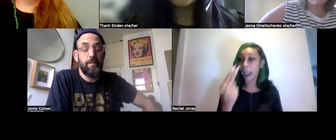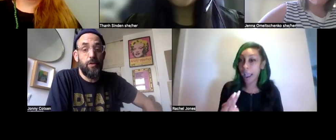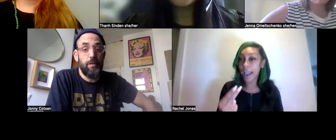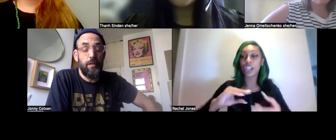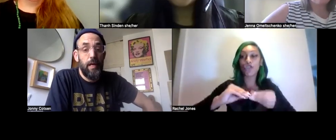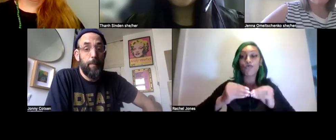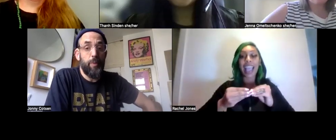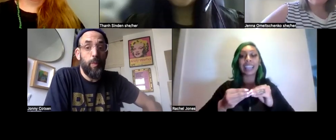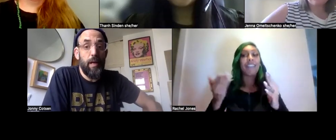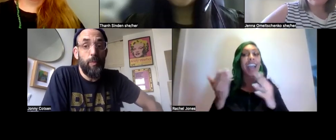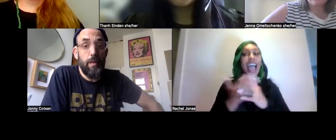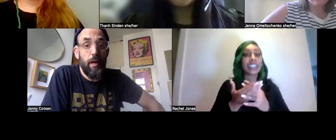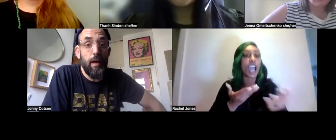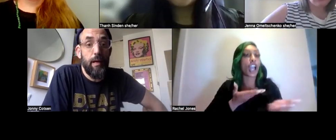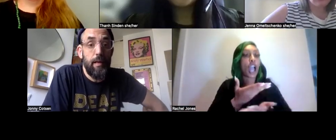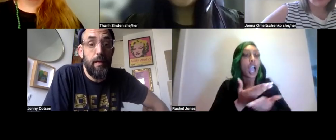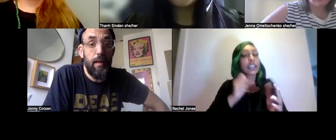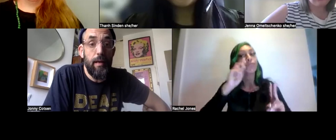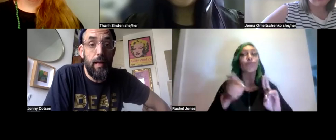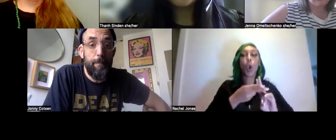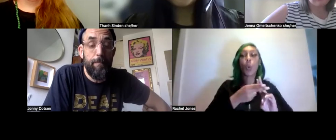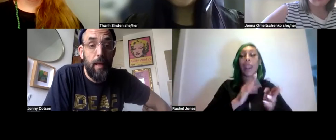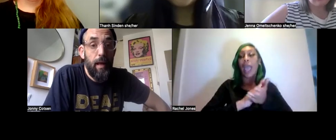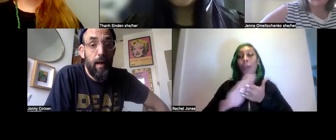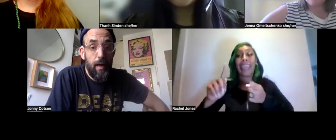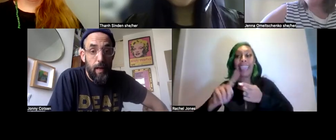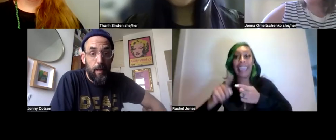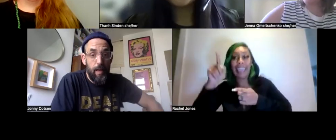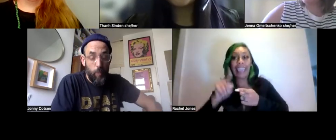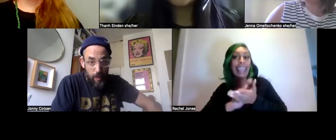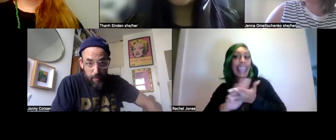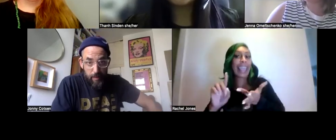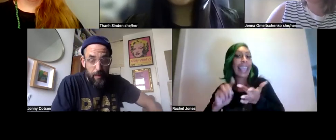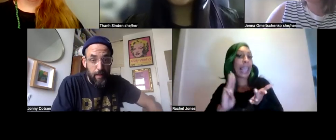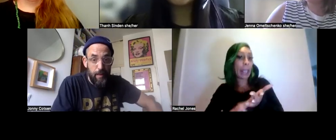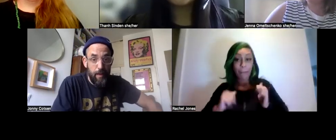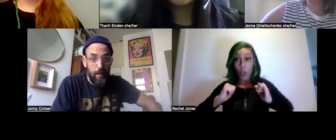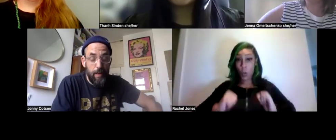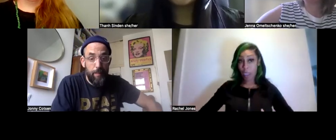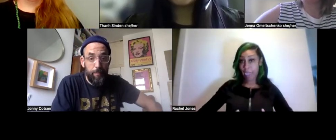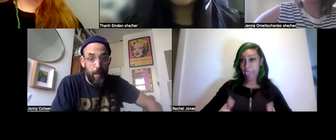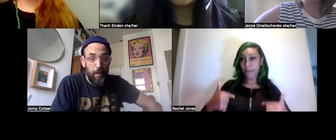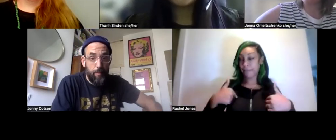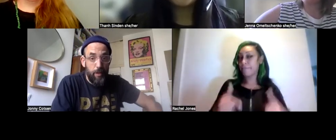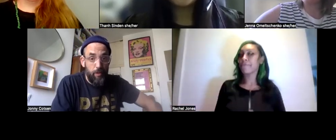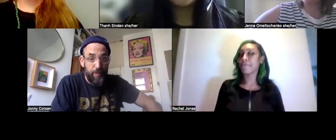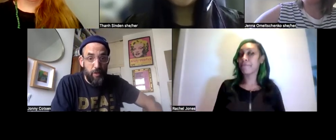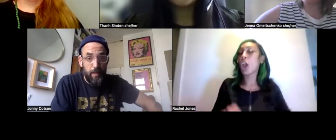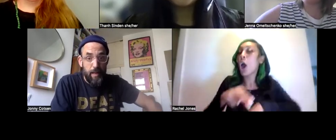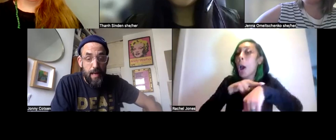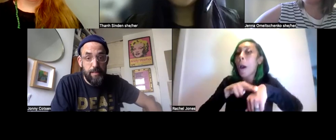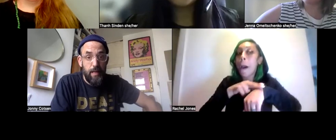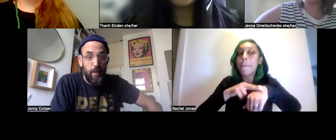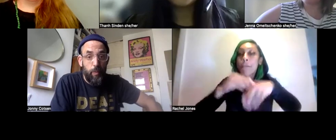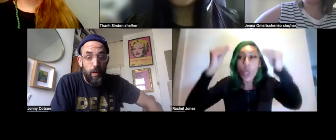artist consultant. My pronouns are he and him. I am wearing a blue